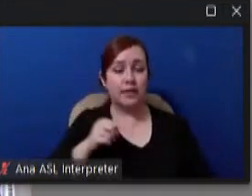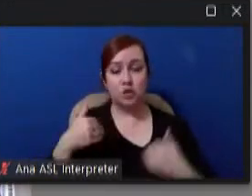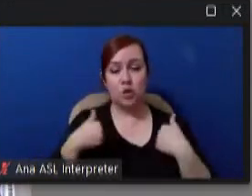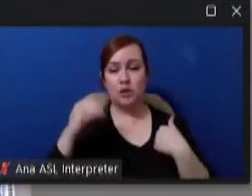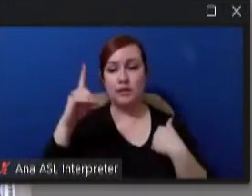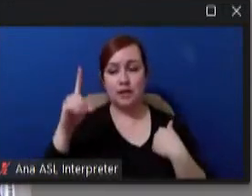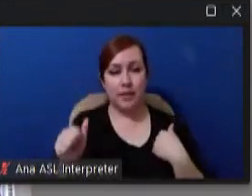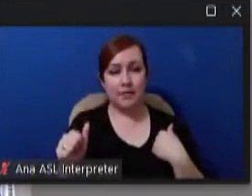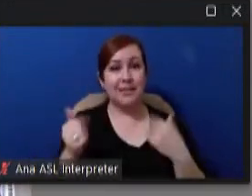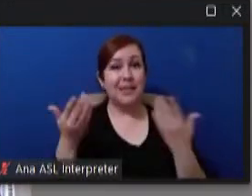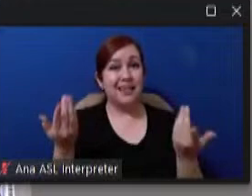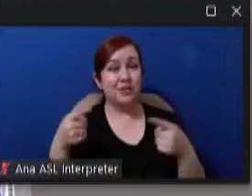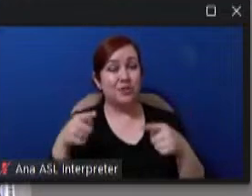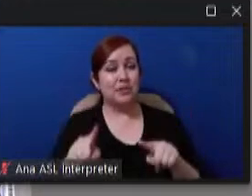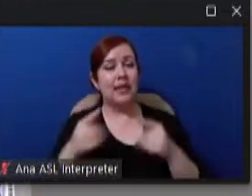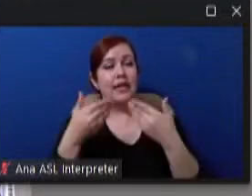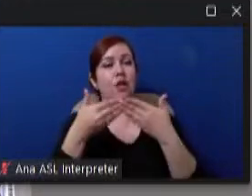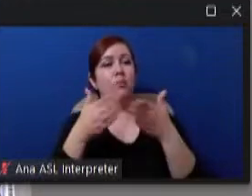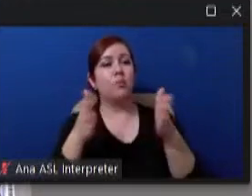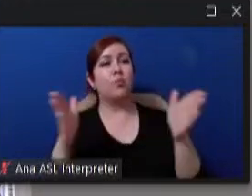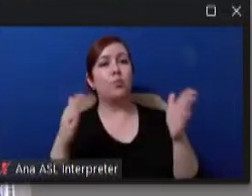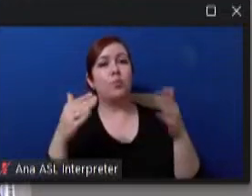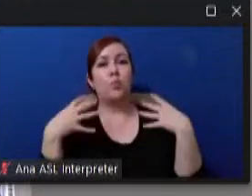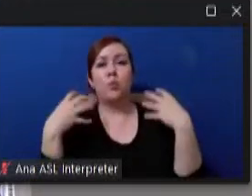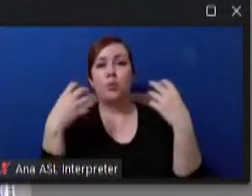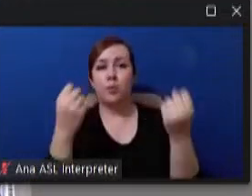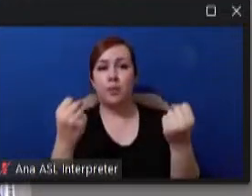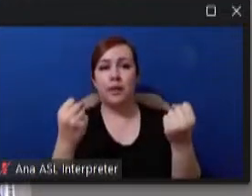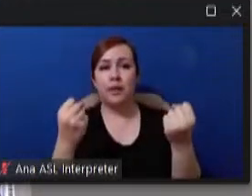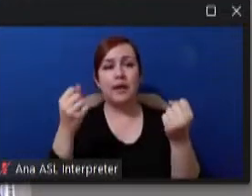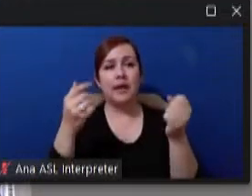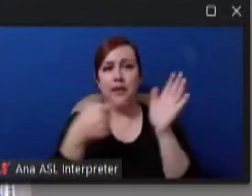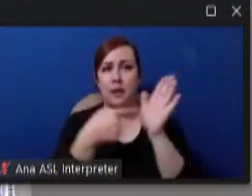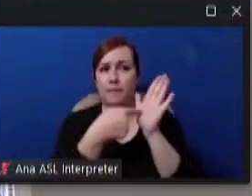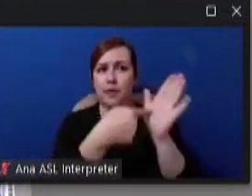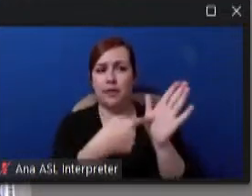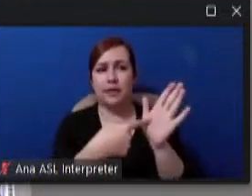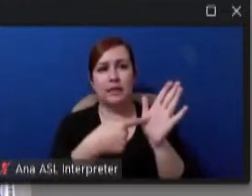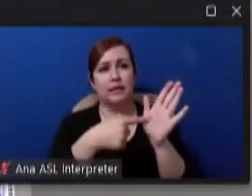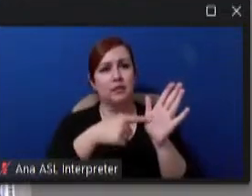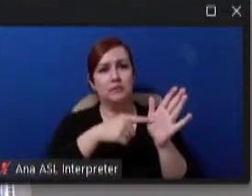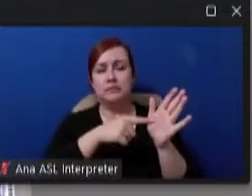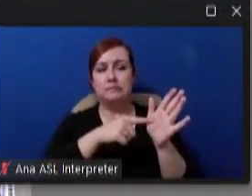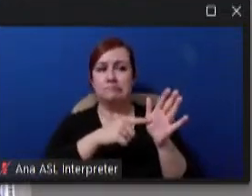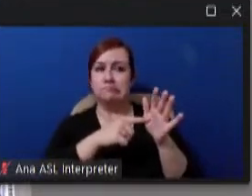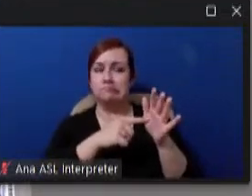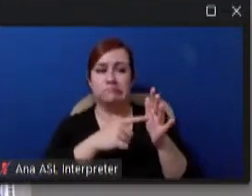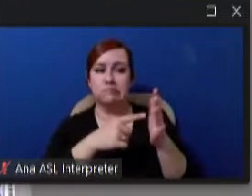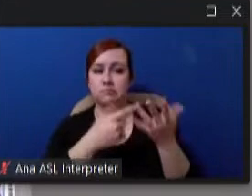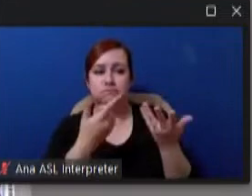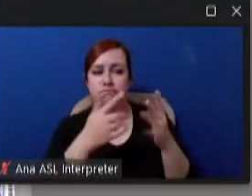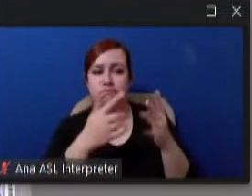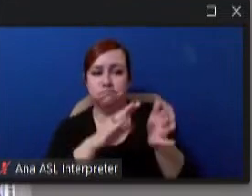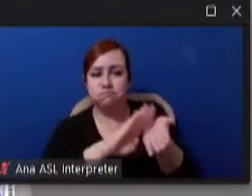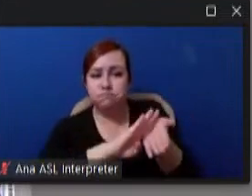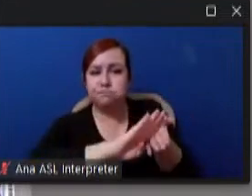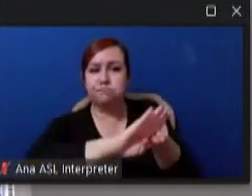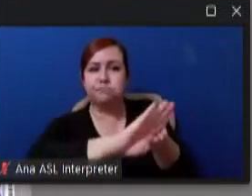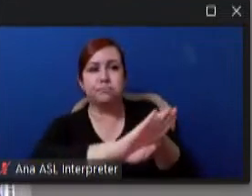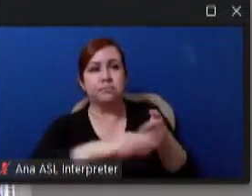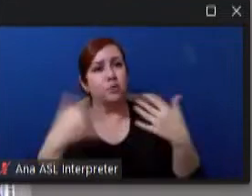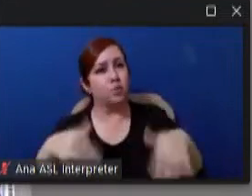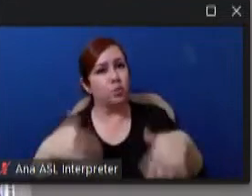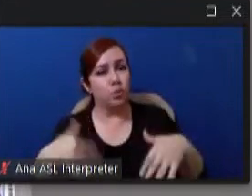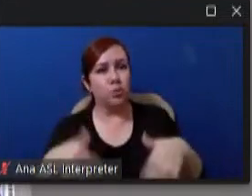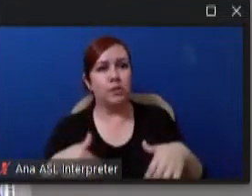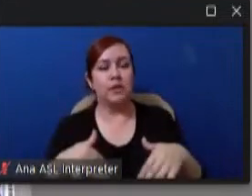to sexual and reproductive rights. This is in both the public and private healthcare sector. This is a critical challenge that